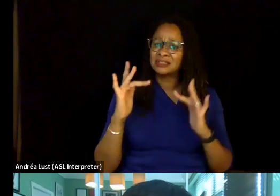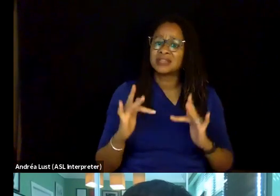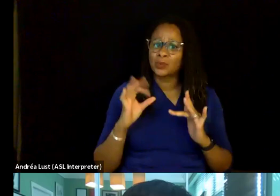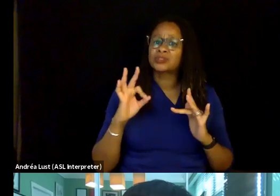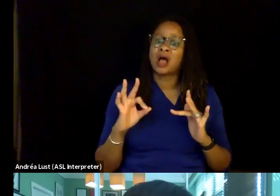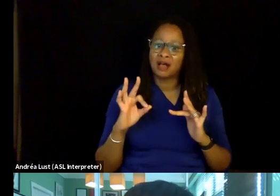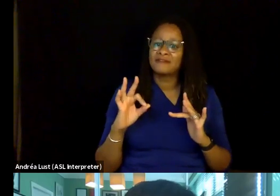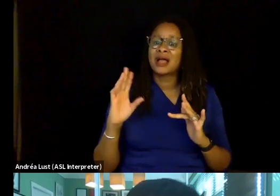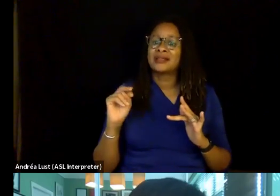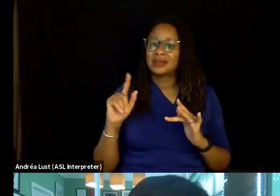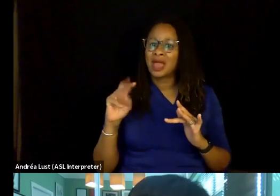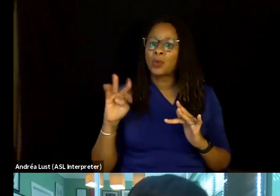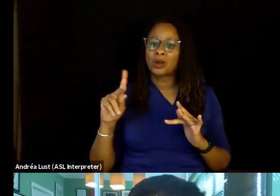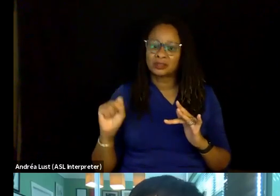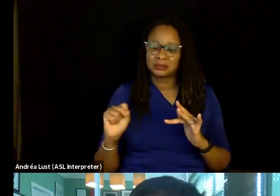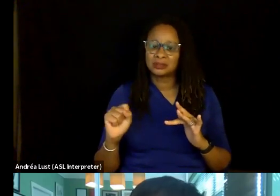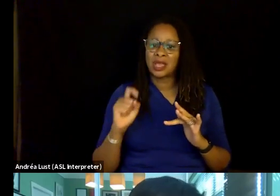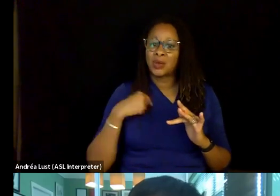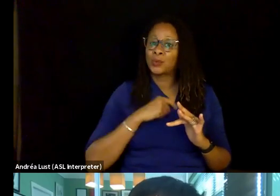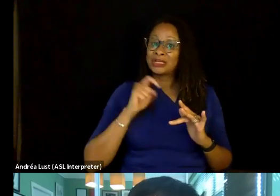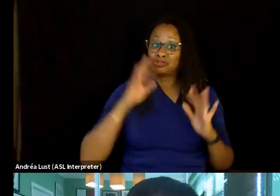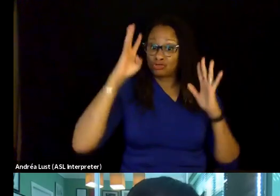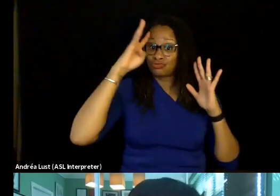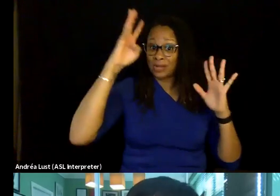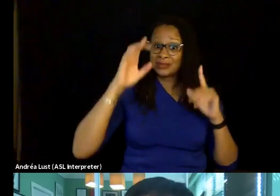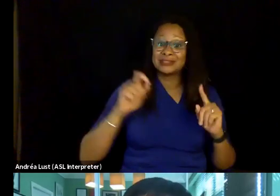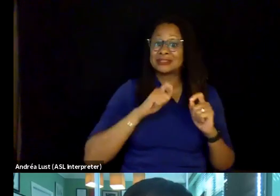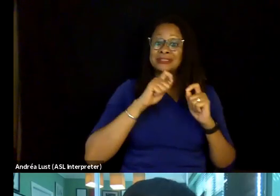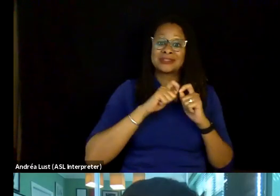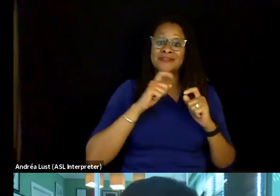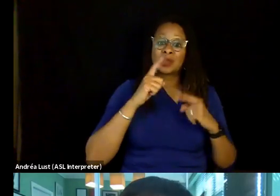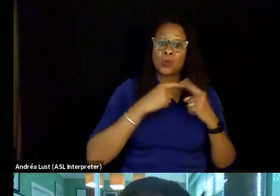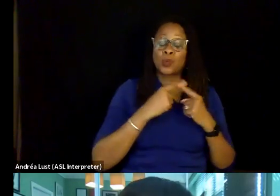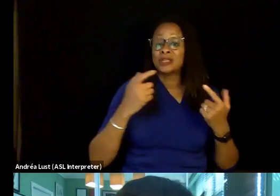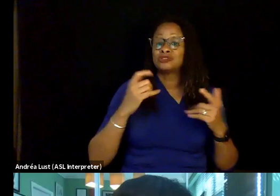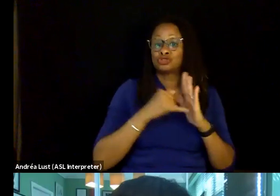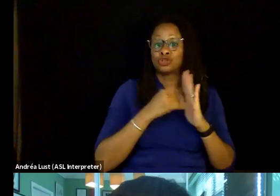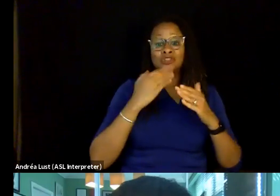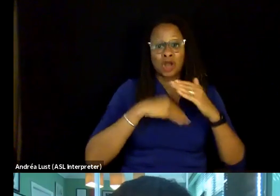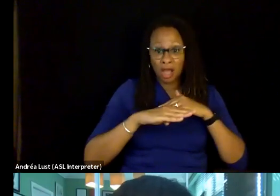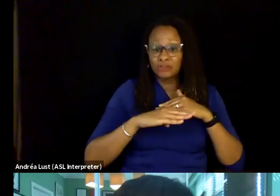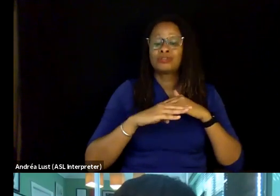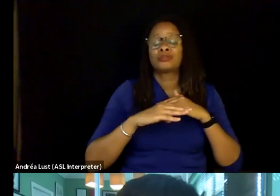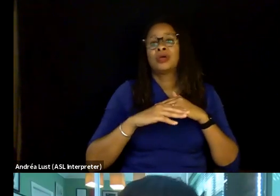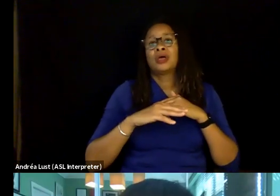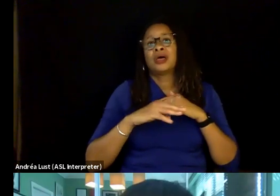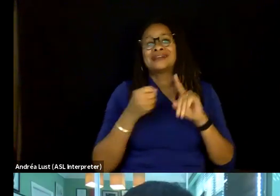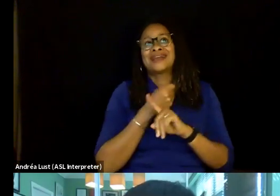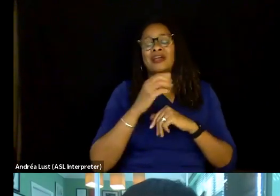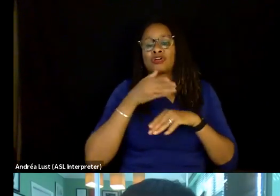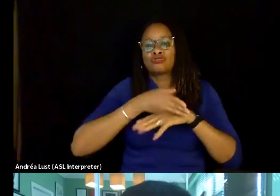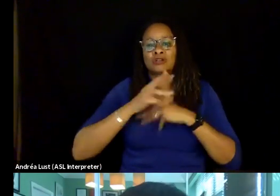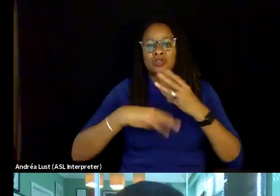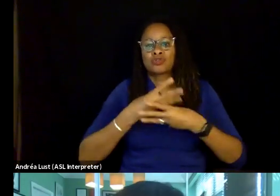networks that we need to do, we need to create, especially when journalists are under attack globally. Yeah. And that's something